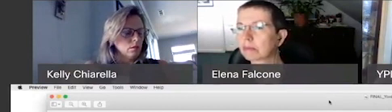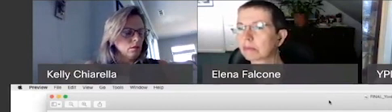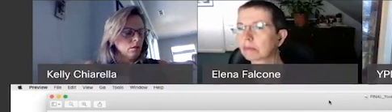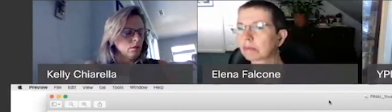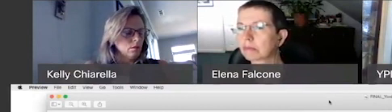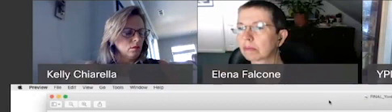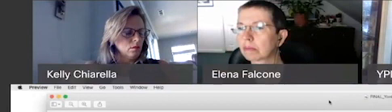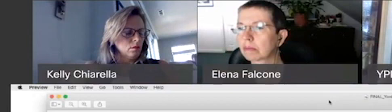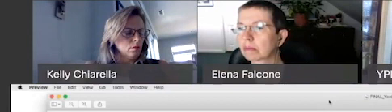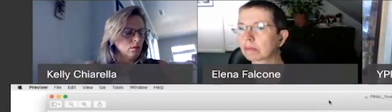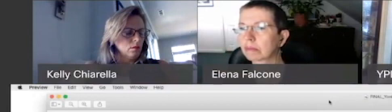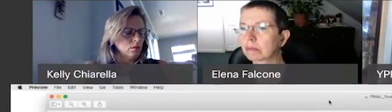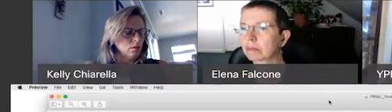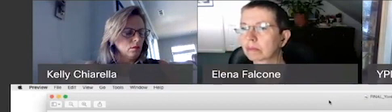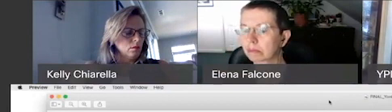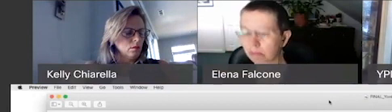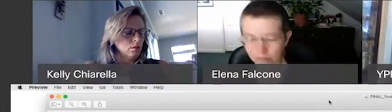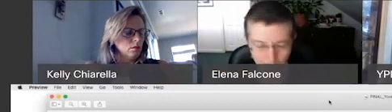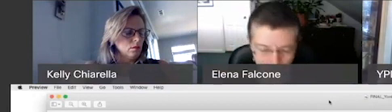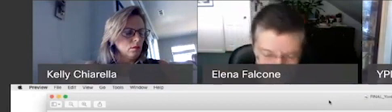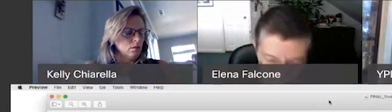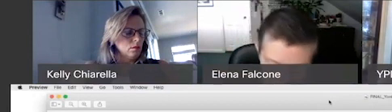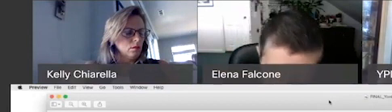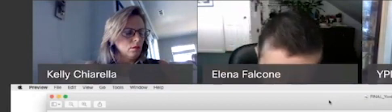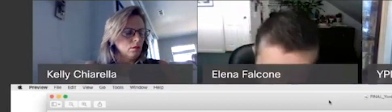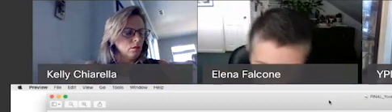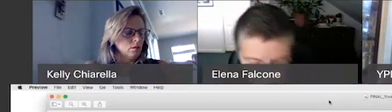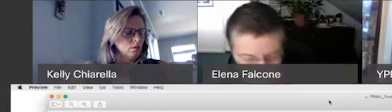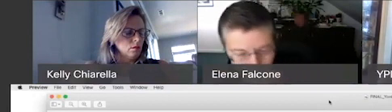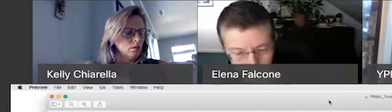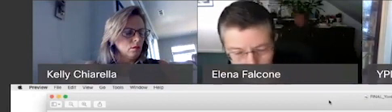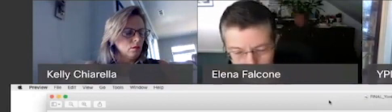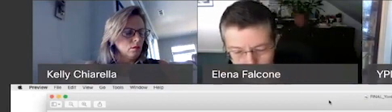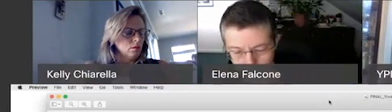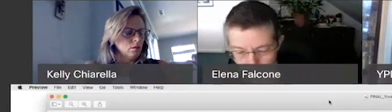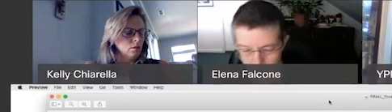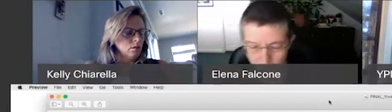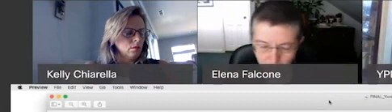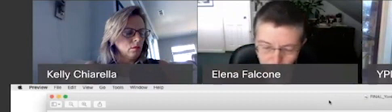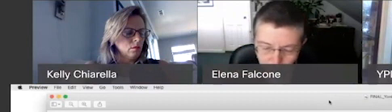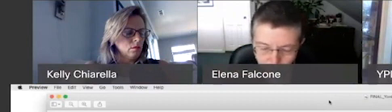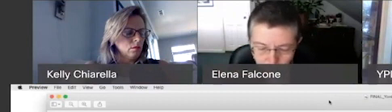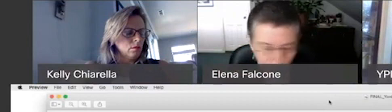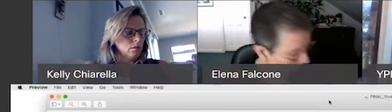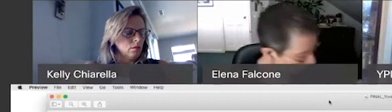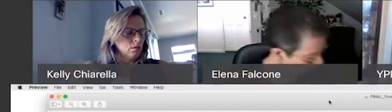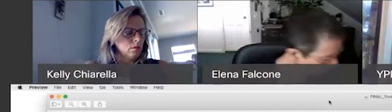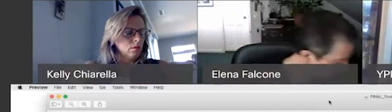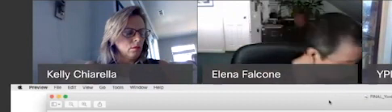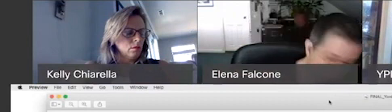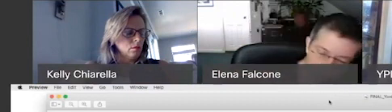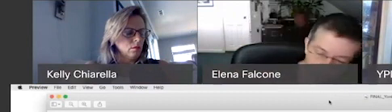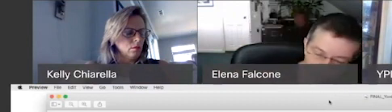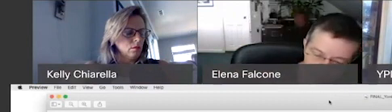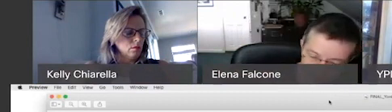reacts very differently. We all have different emotions. Some of us are more scared than others. Think about yourself during these times.